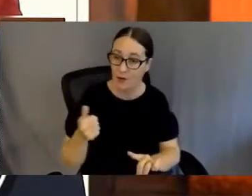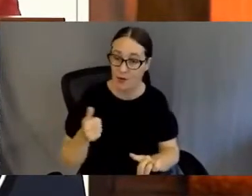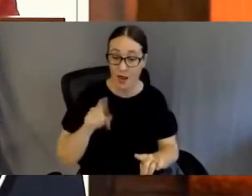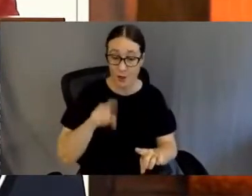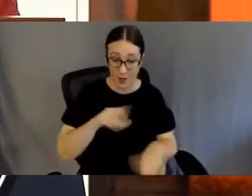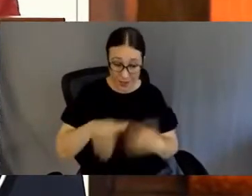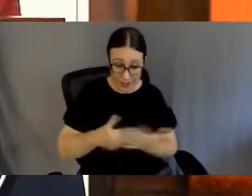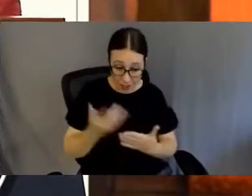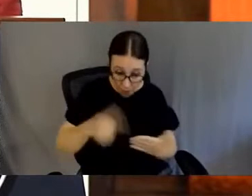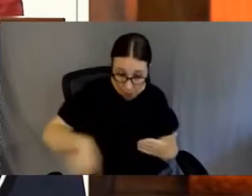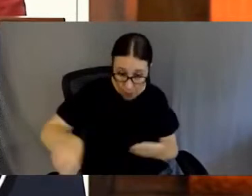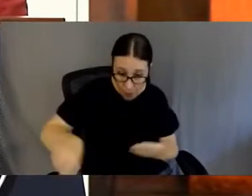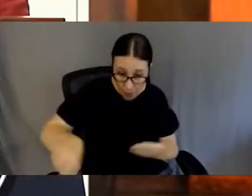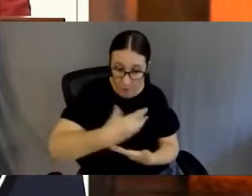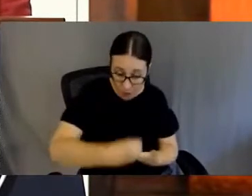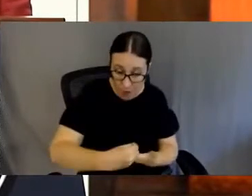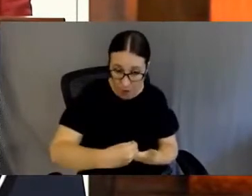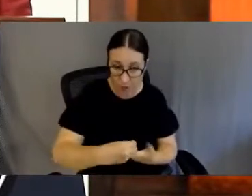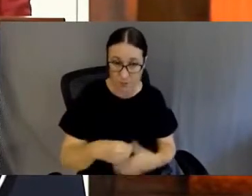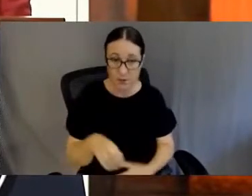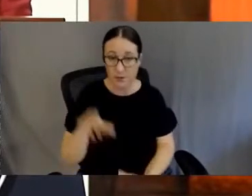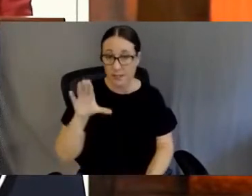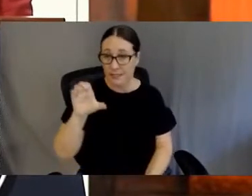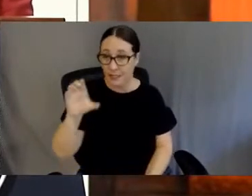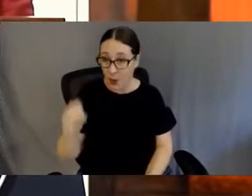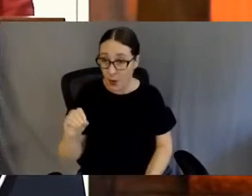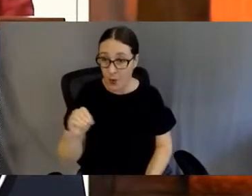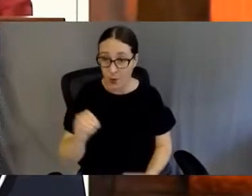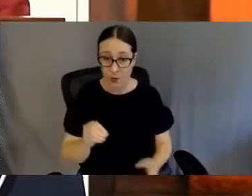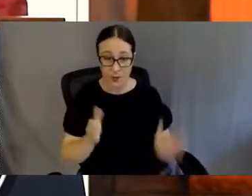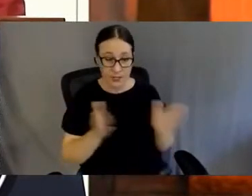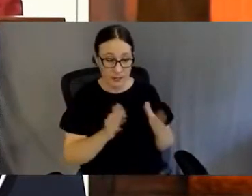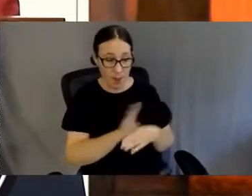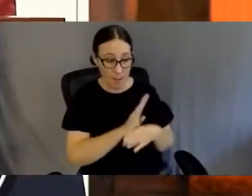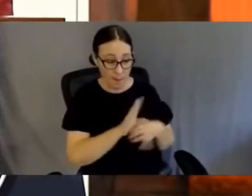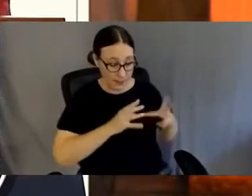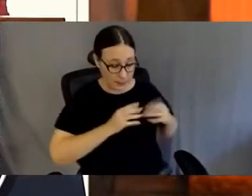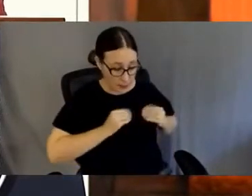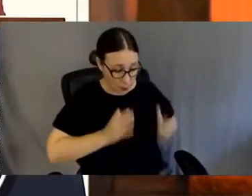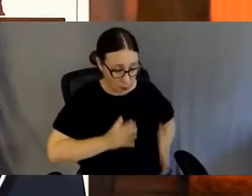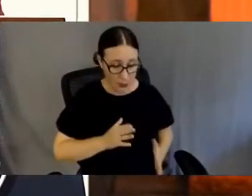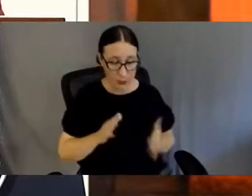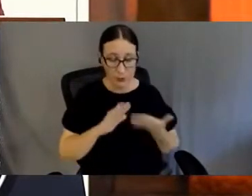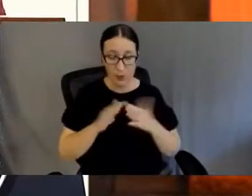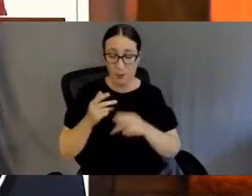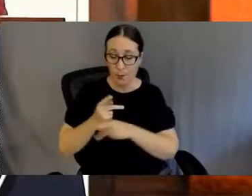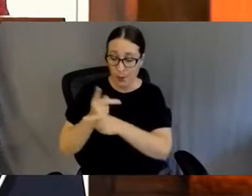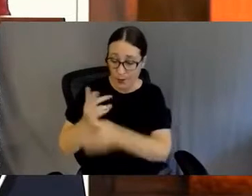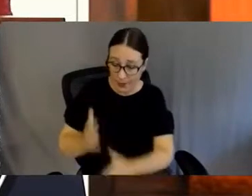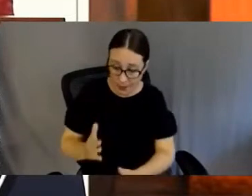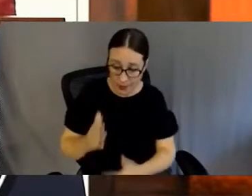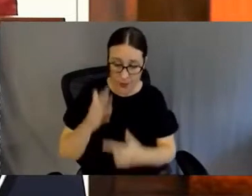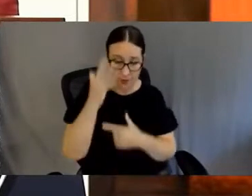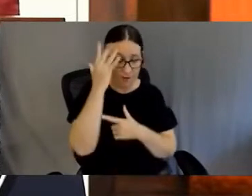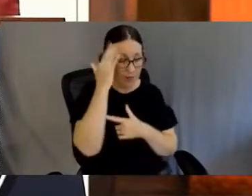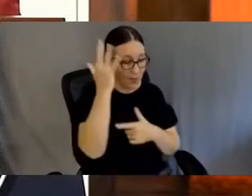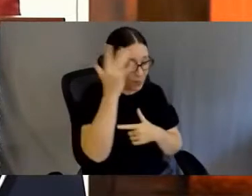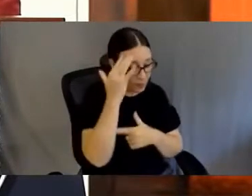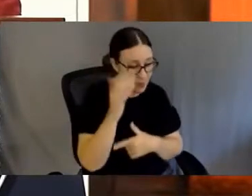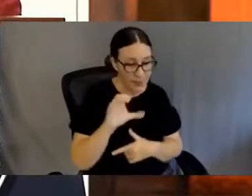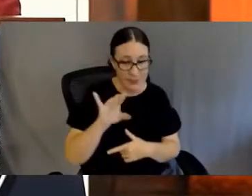it. CEOs and small business owners, community lenders, philanthropists, civil rights